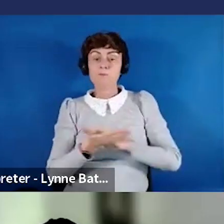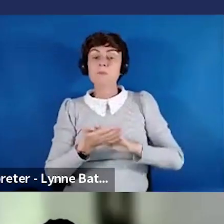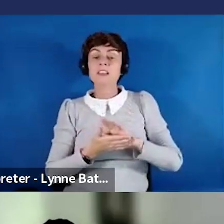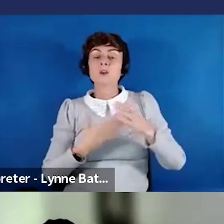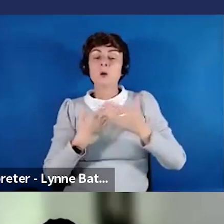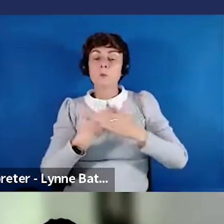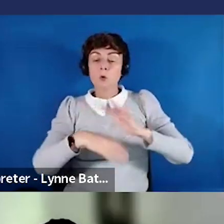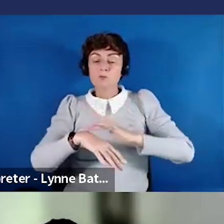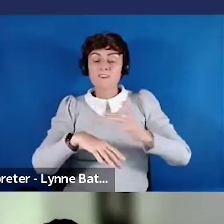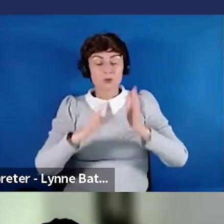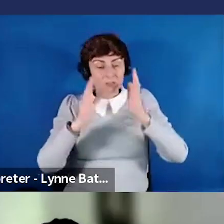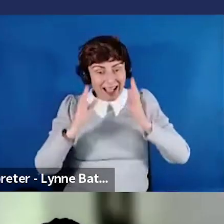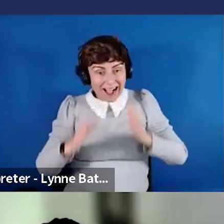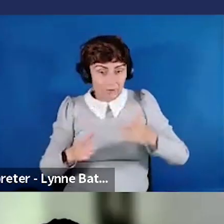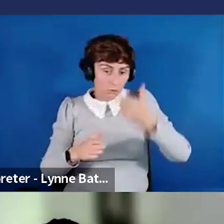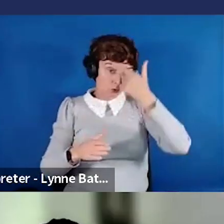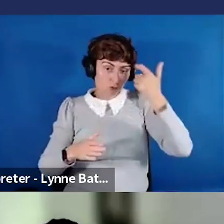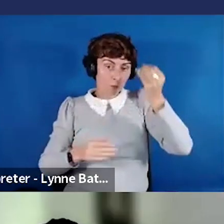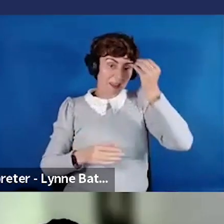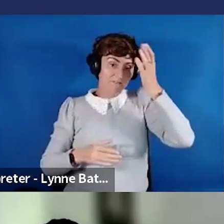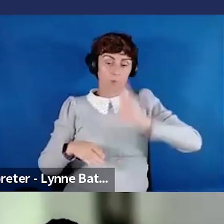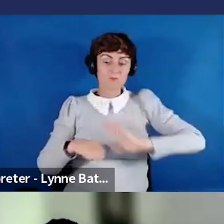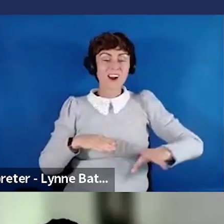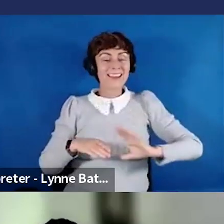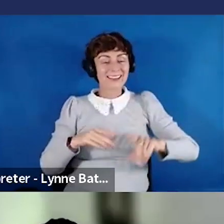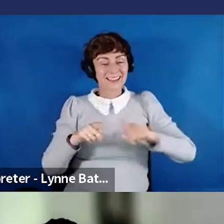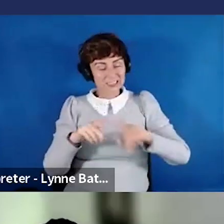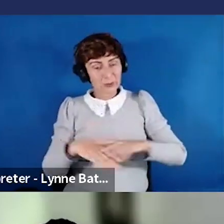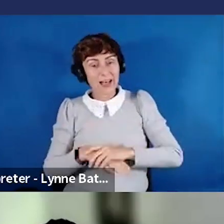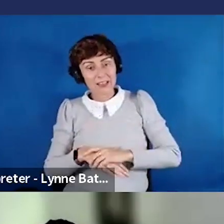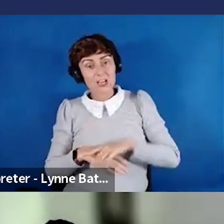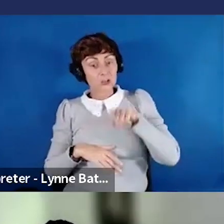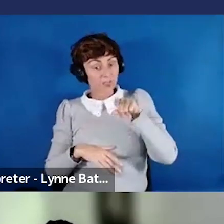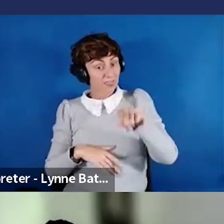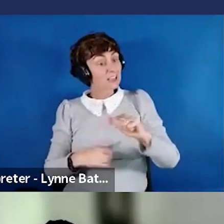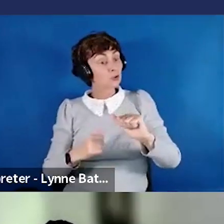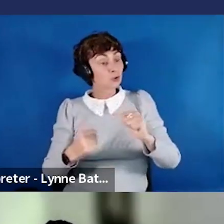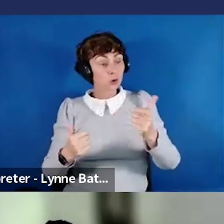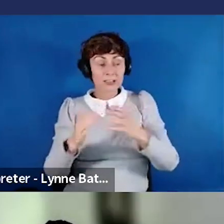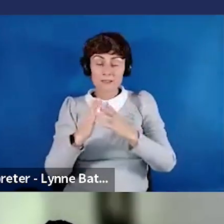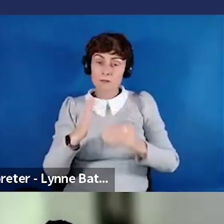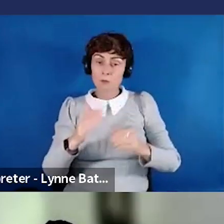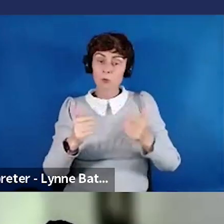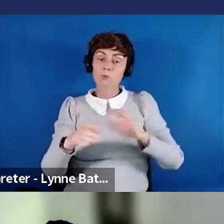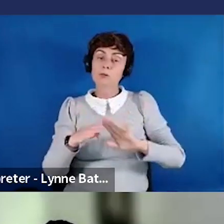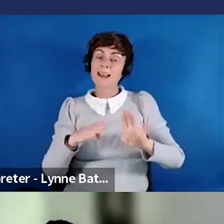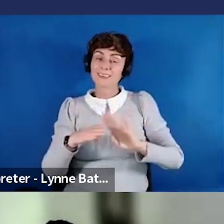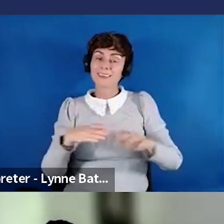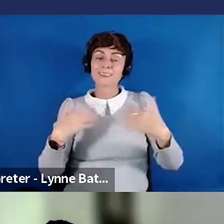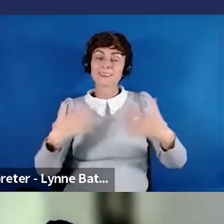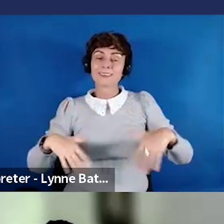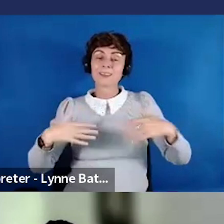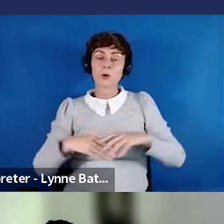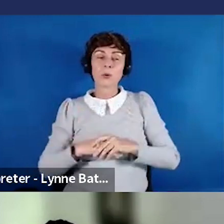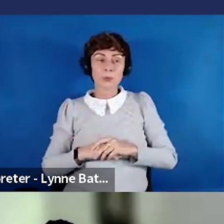there was a lot of supervision and support with that. But I think there are these little pockets of good practice that involves all the things that were kind of